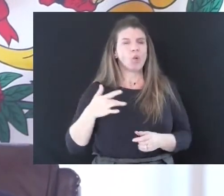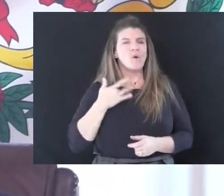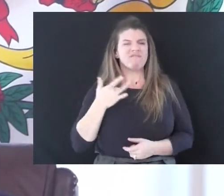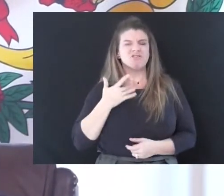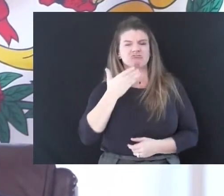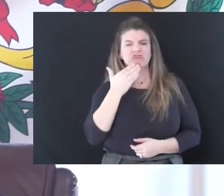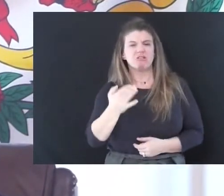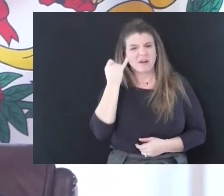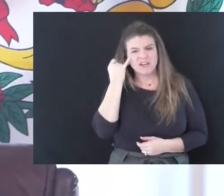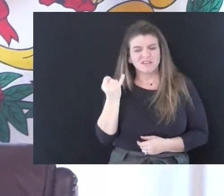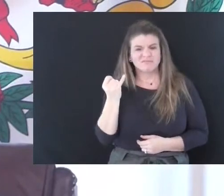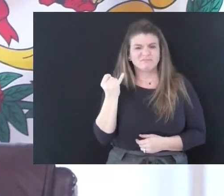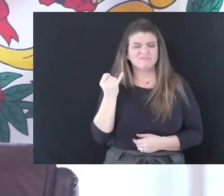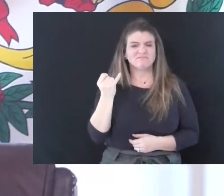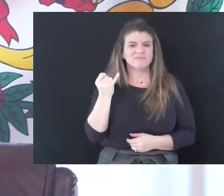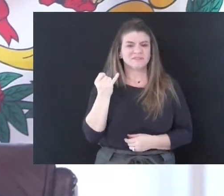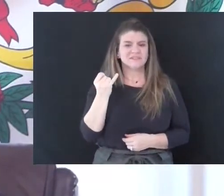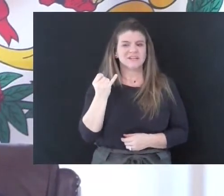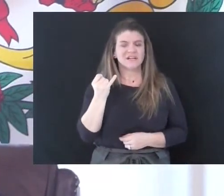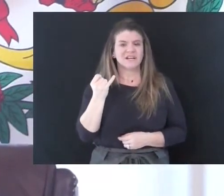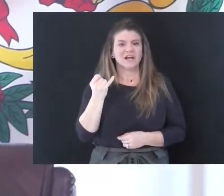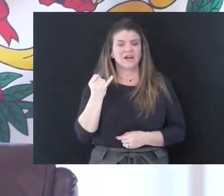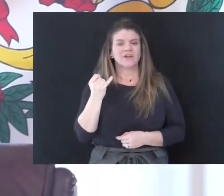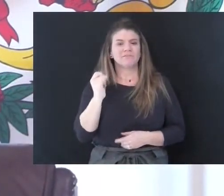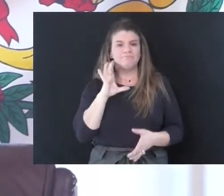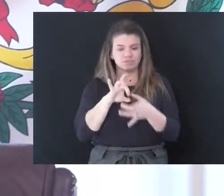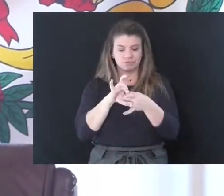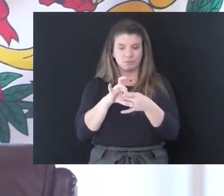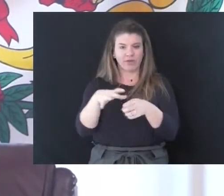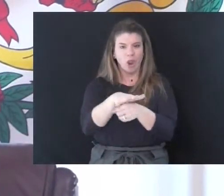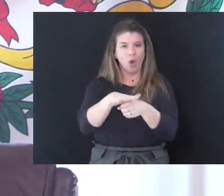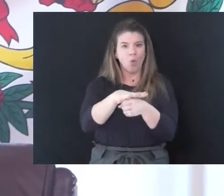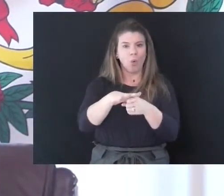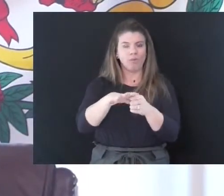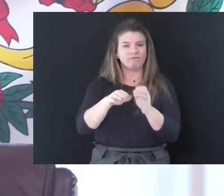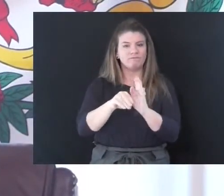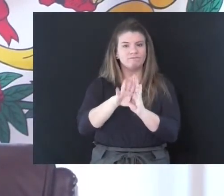good idea to deal with the local pharmacies.